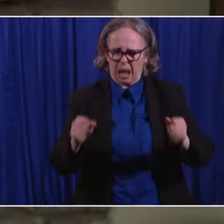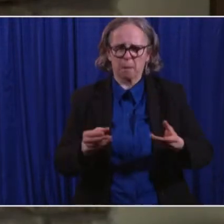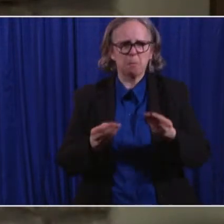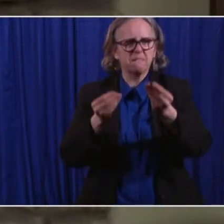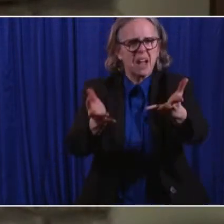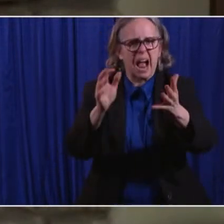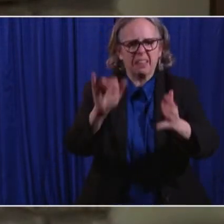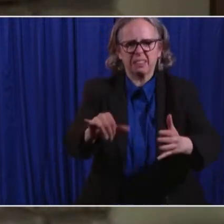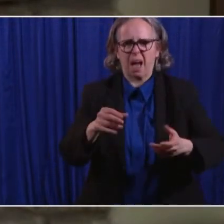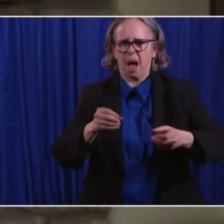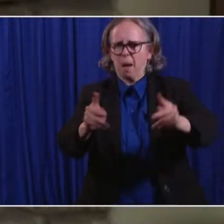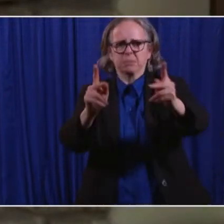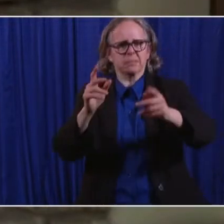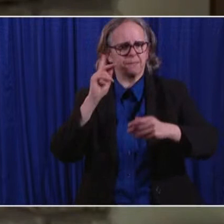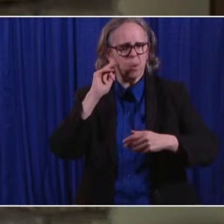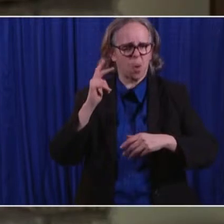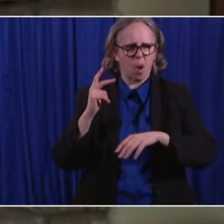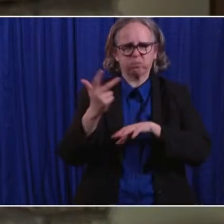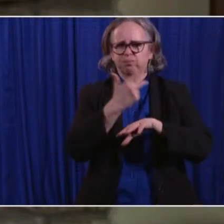We're going to do it.